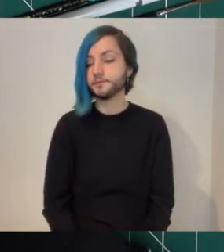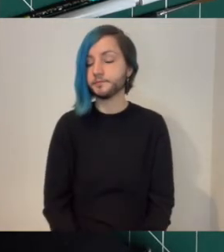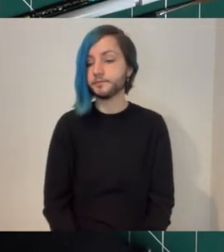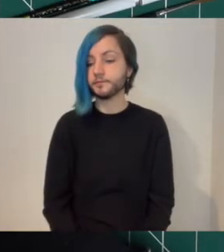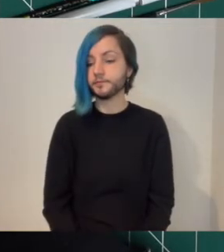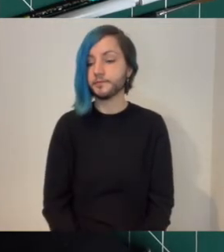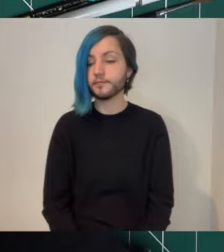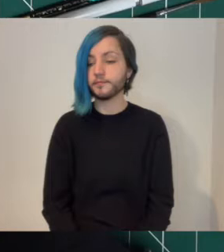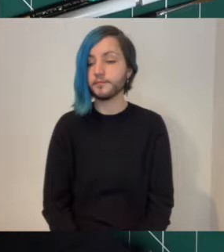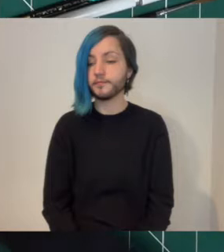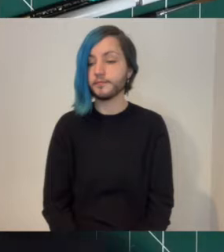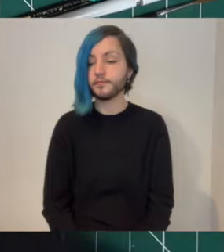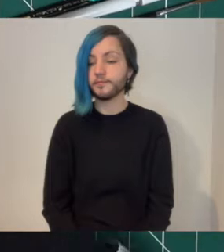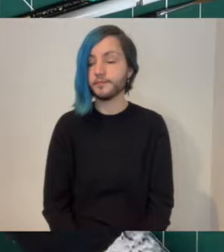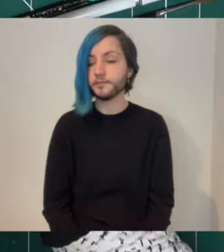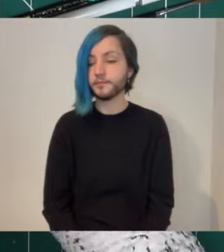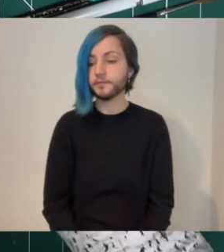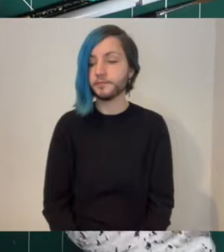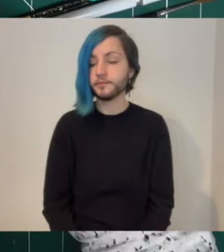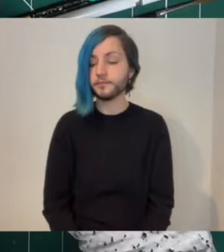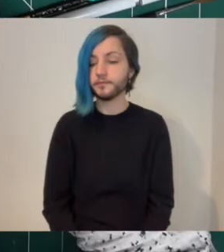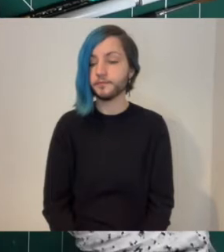the dots like this.